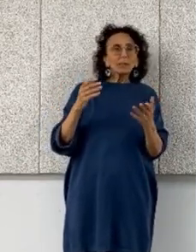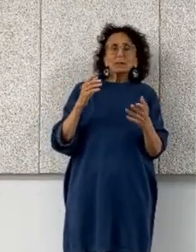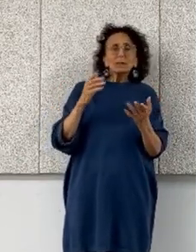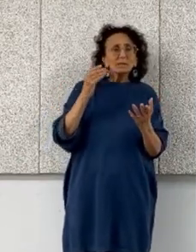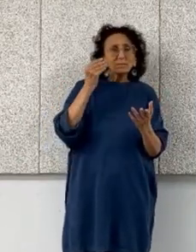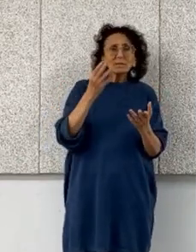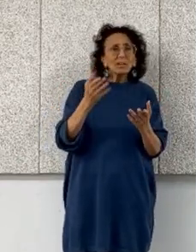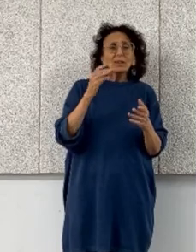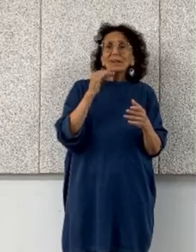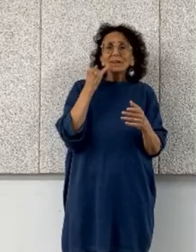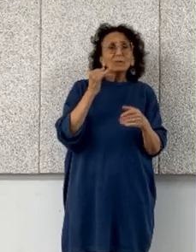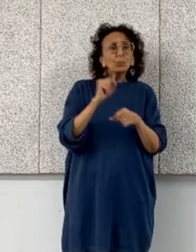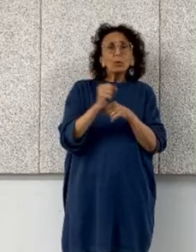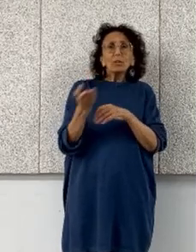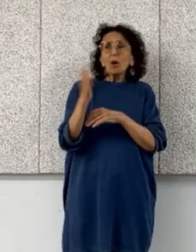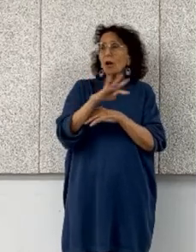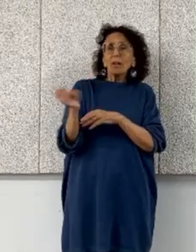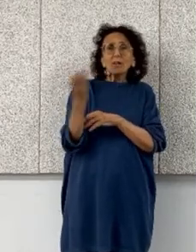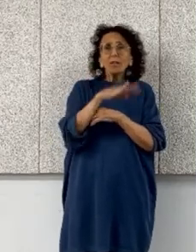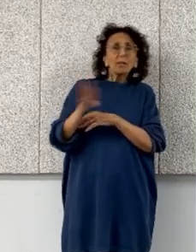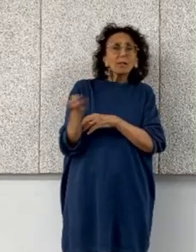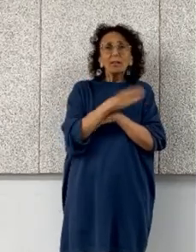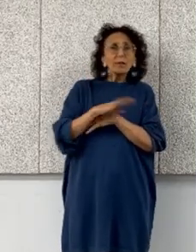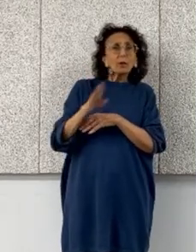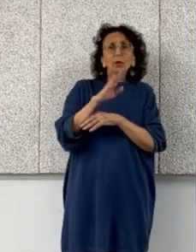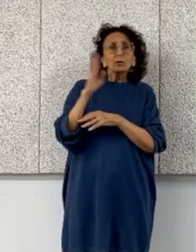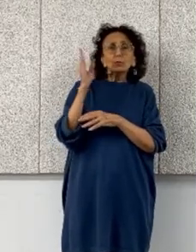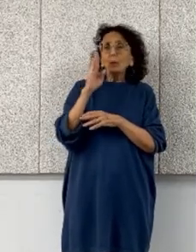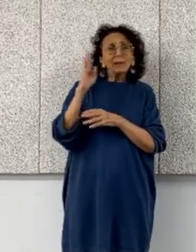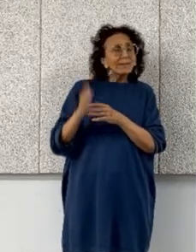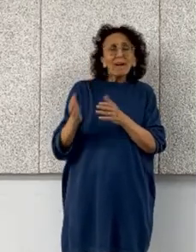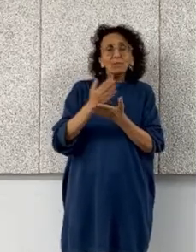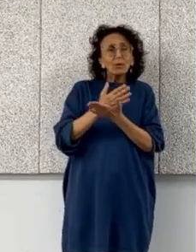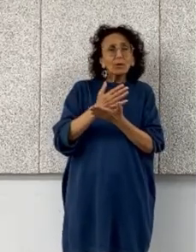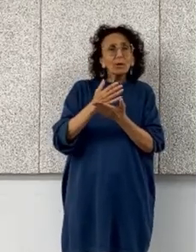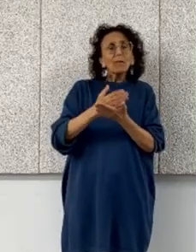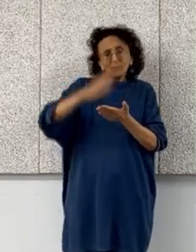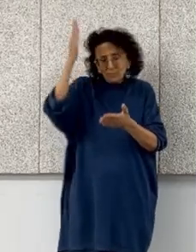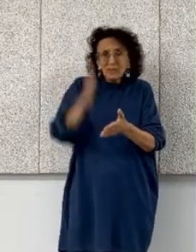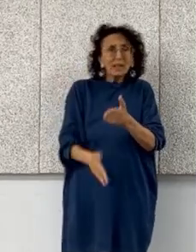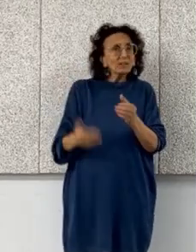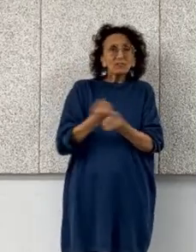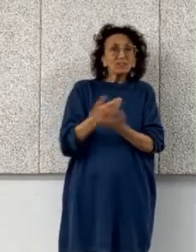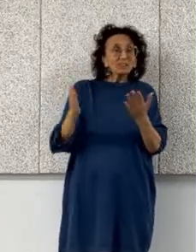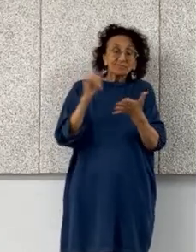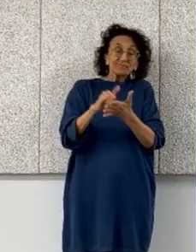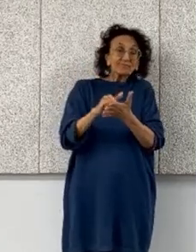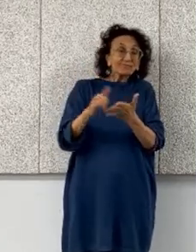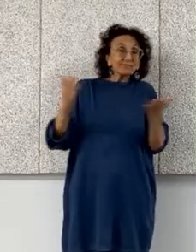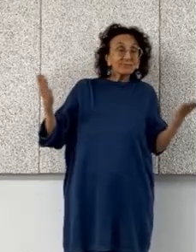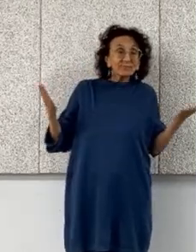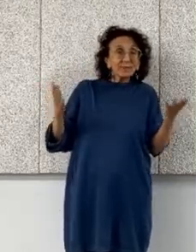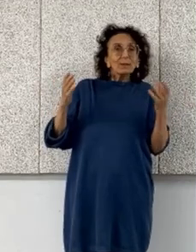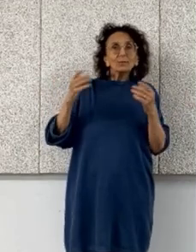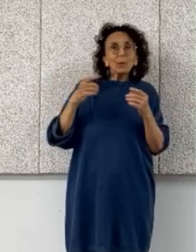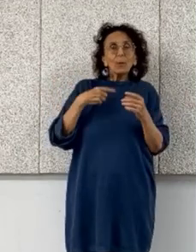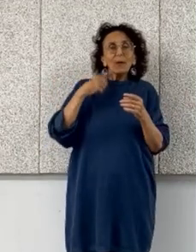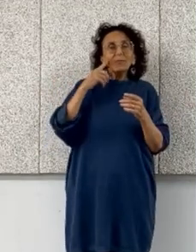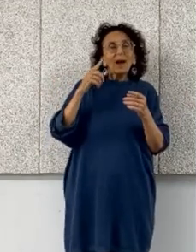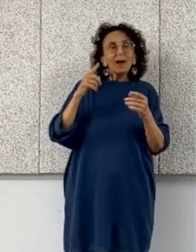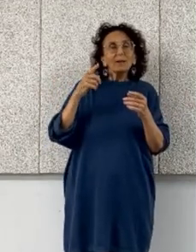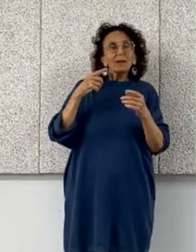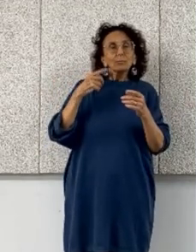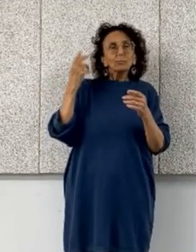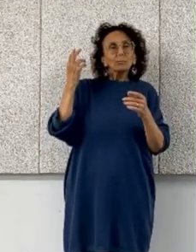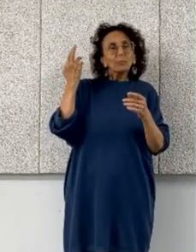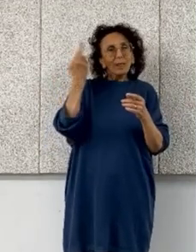day for 7 days a week and you would not get to the end of your list. And so in a way that frees you